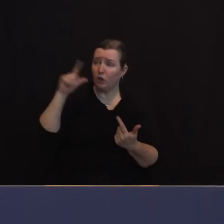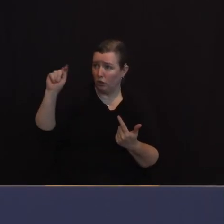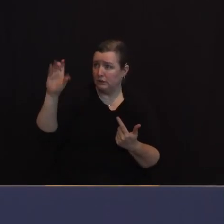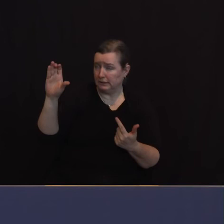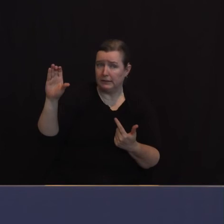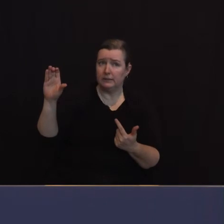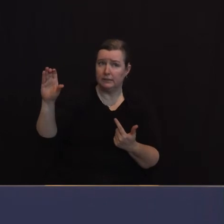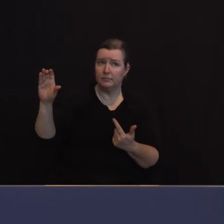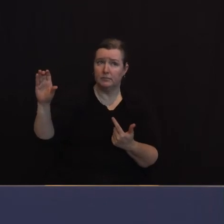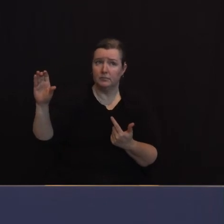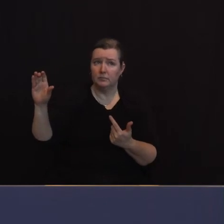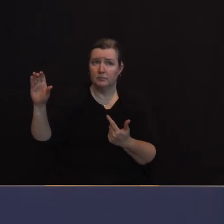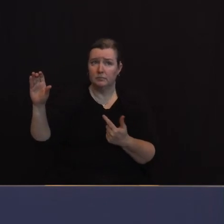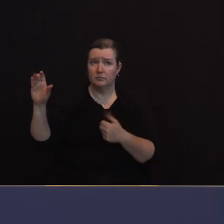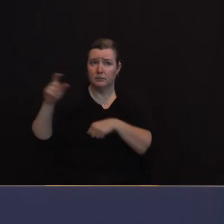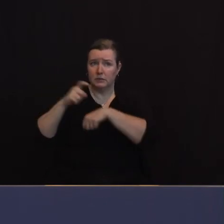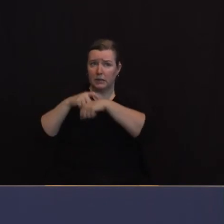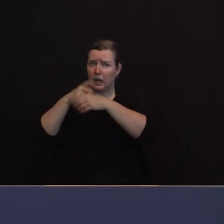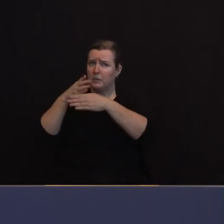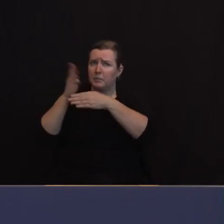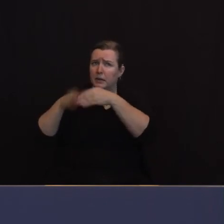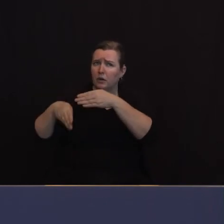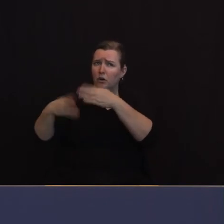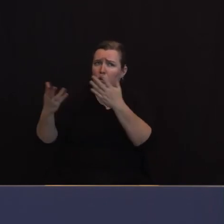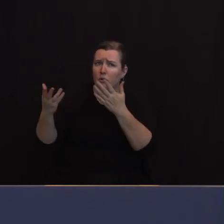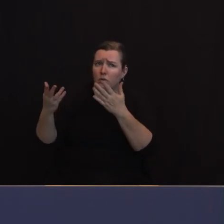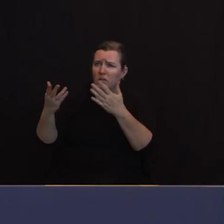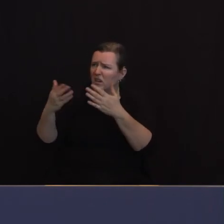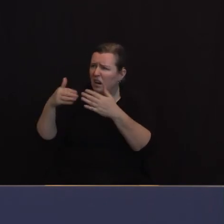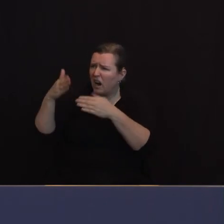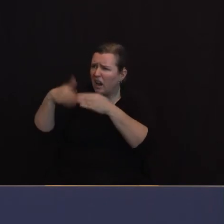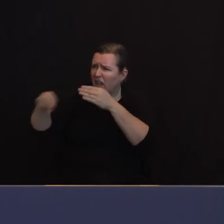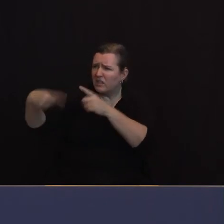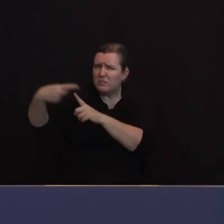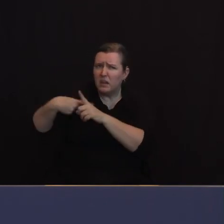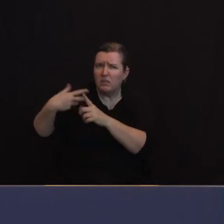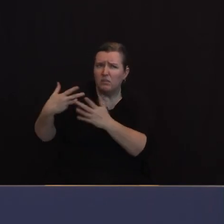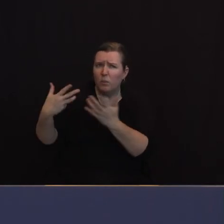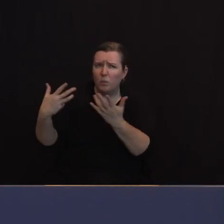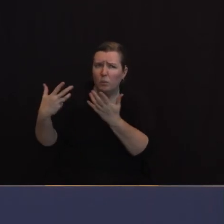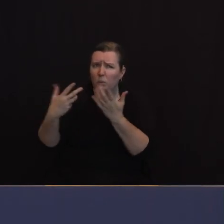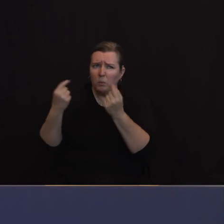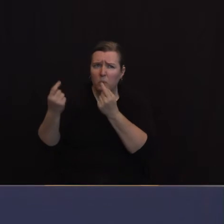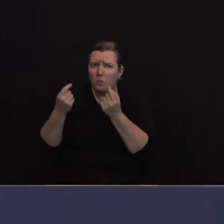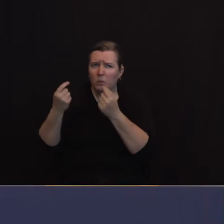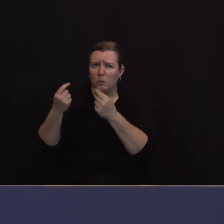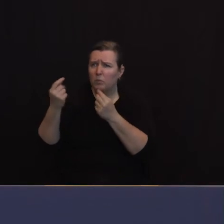What's the plan to vaccinate in those facilities once that program does end? And on the budget,